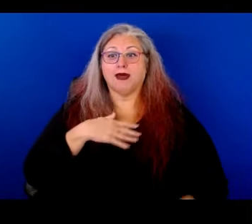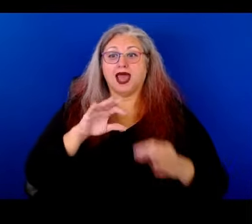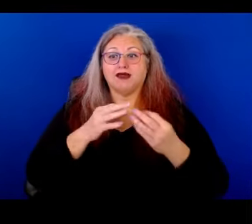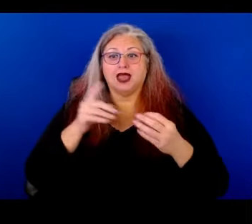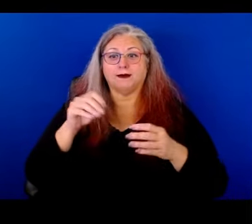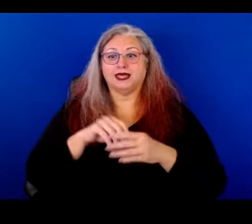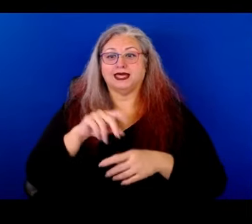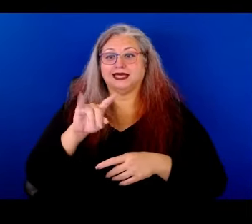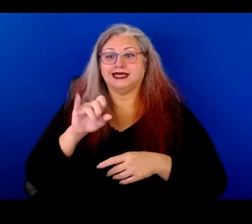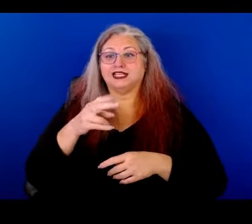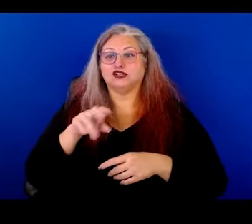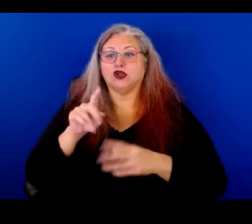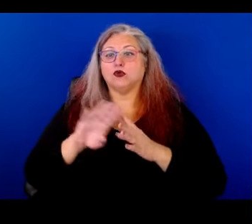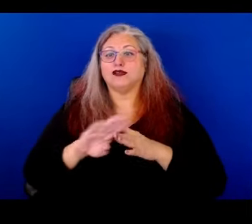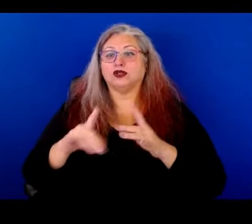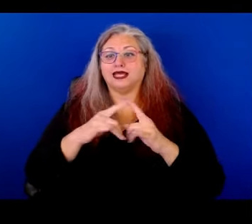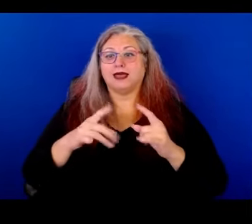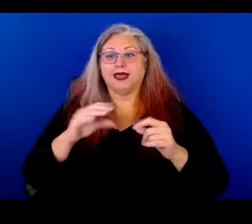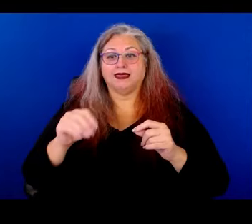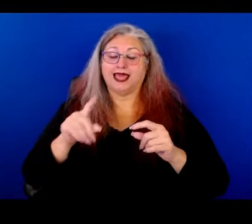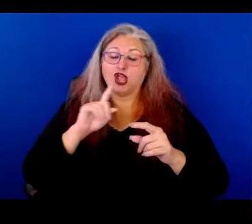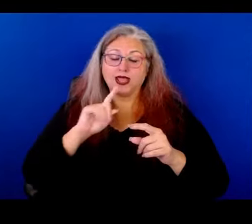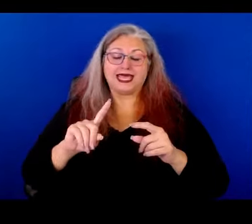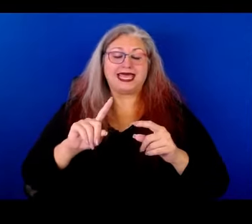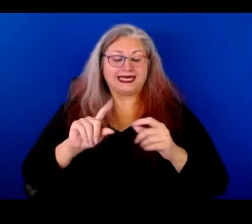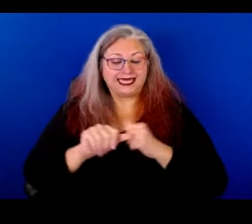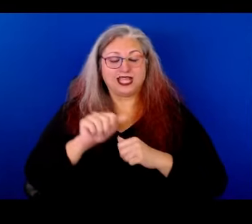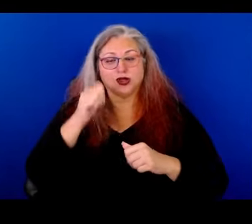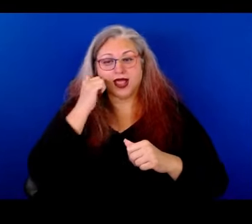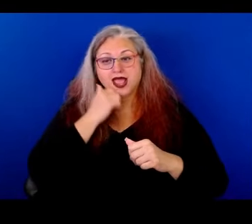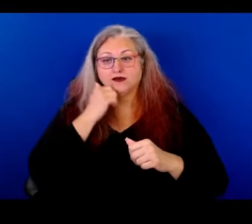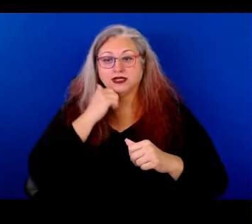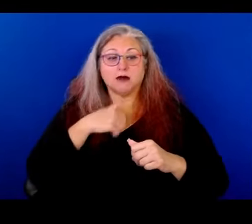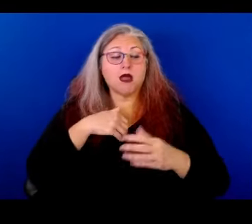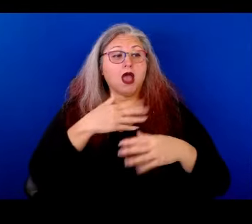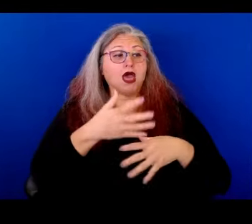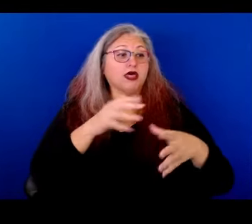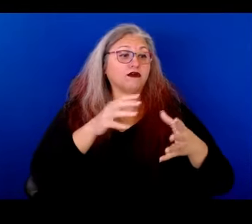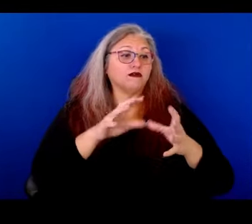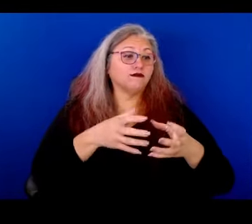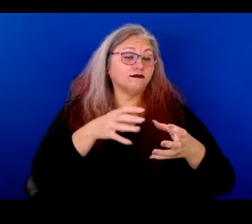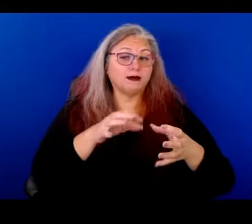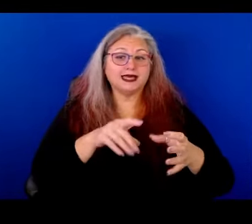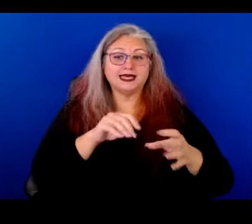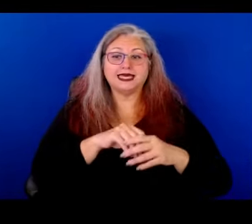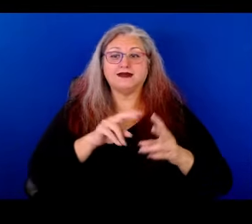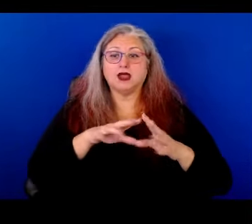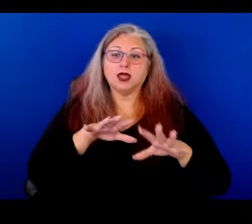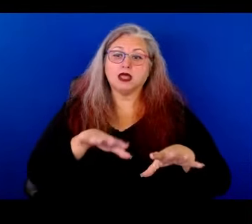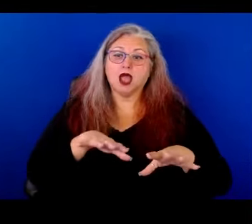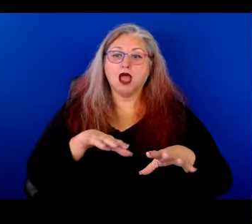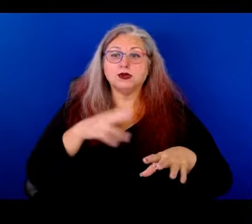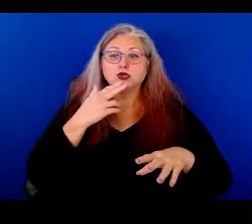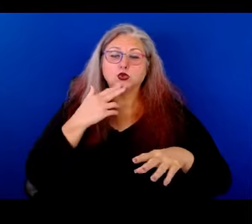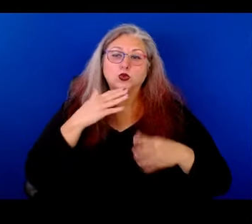family's in Dahisha refugee camp and like they're in mortal danger every day. The rest of my family is in this like really calm,